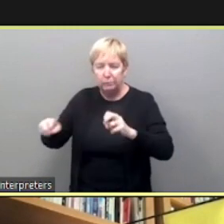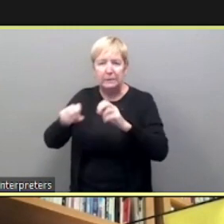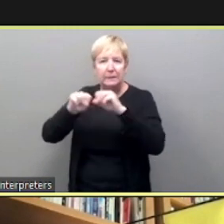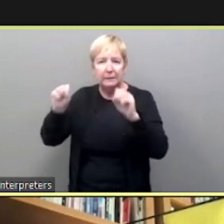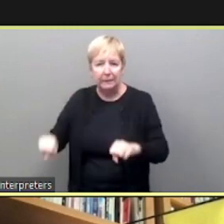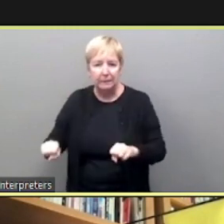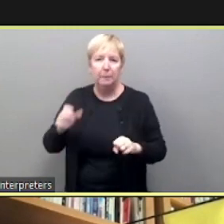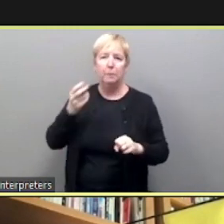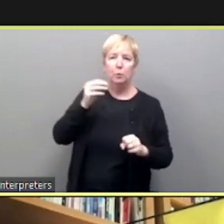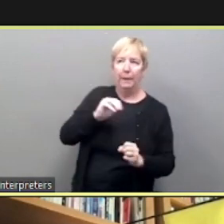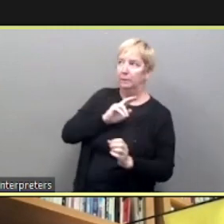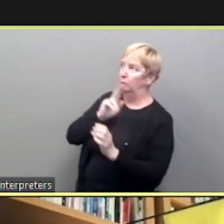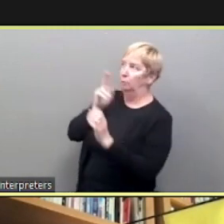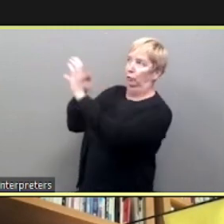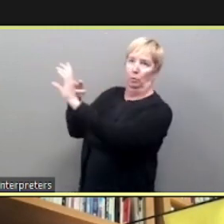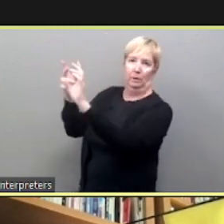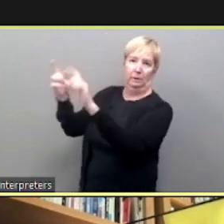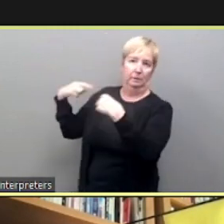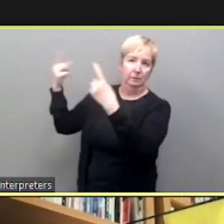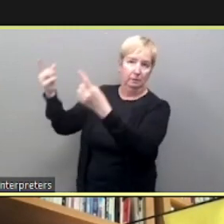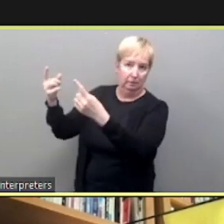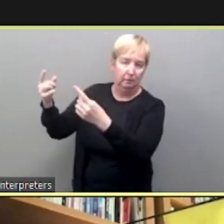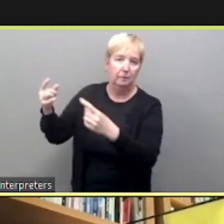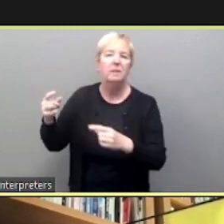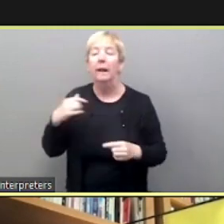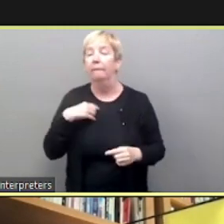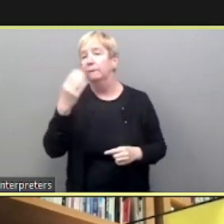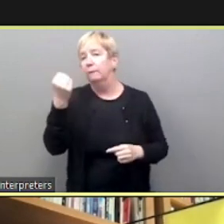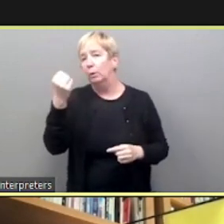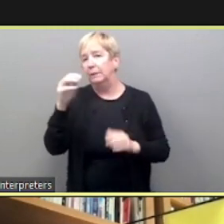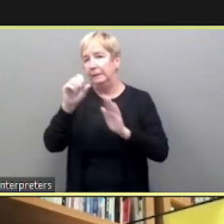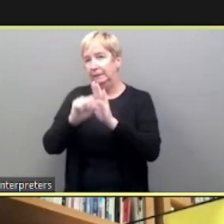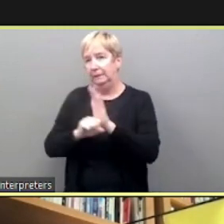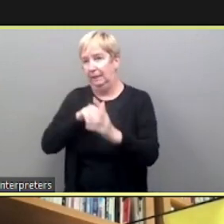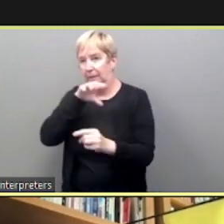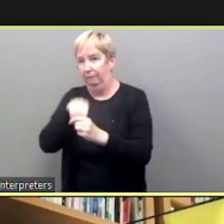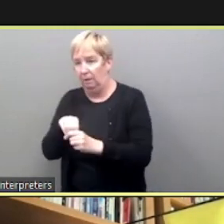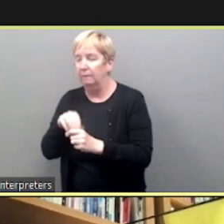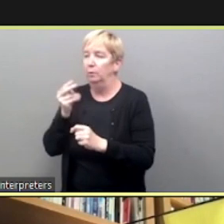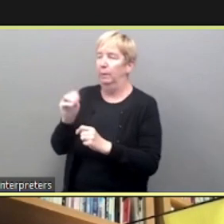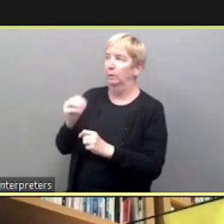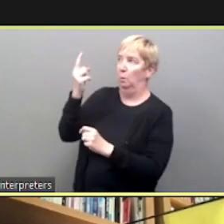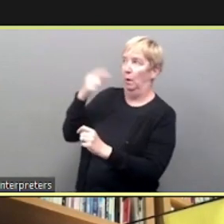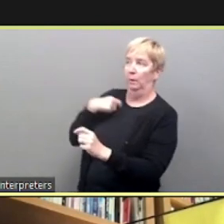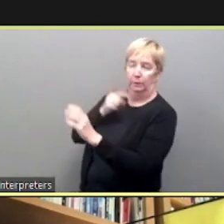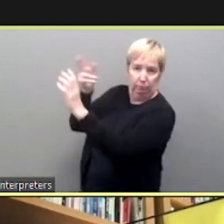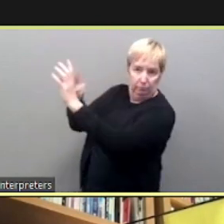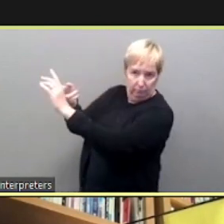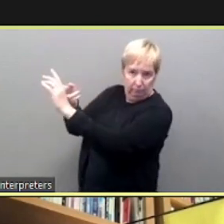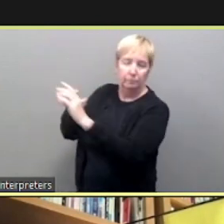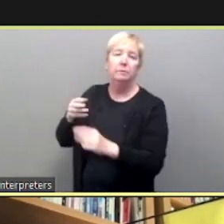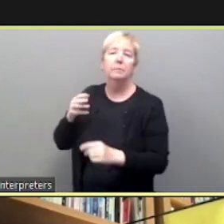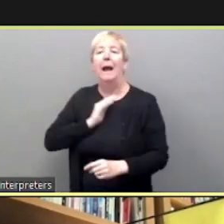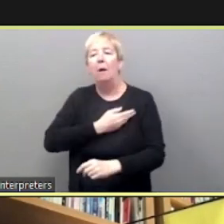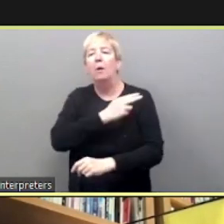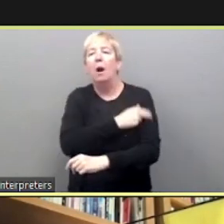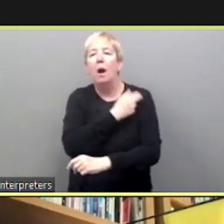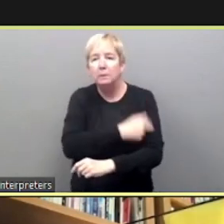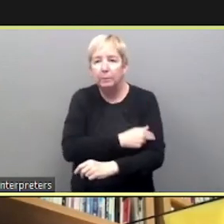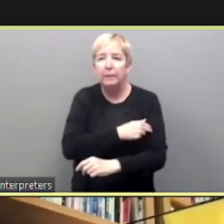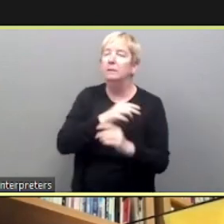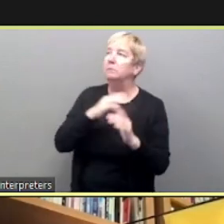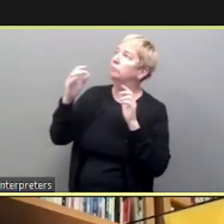of that collection system, one of only 14 states, and there are hospitals. New Mexico forwards the